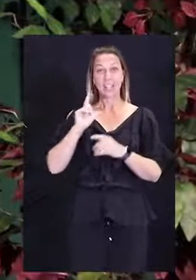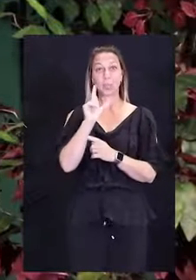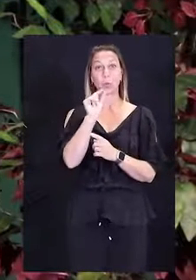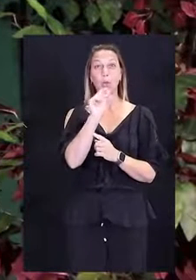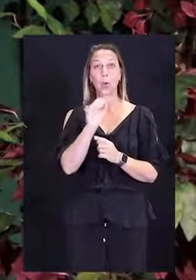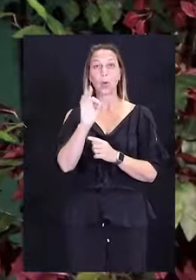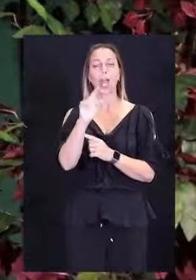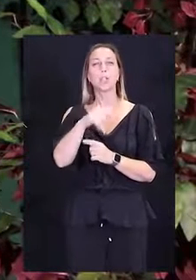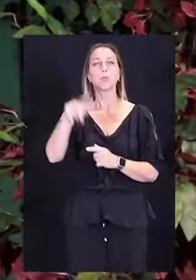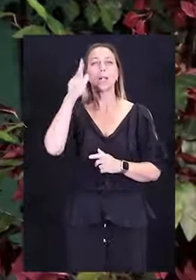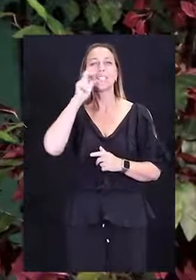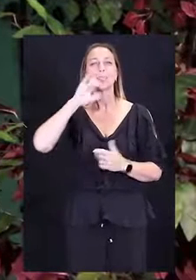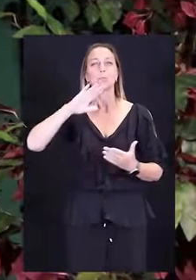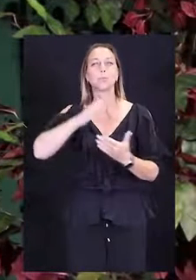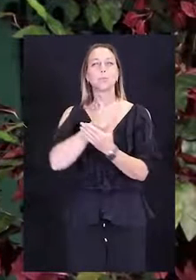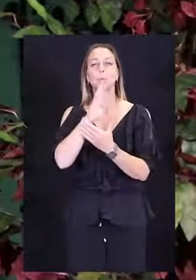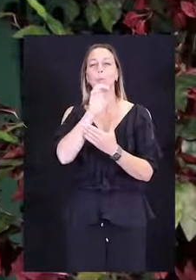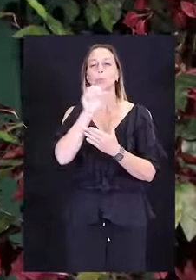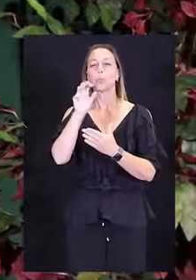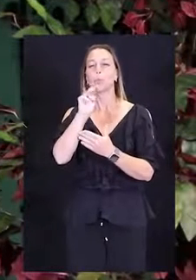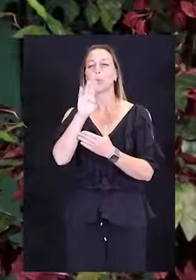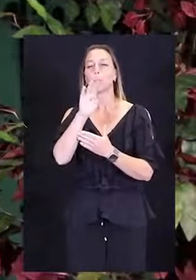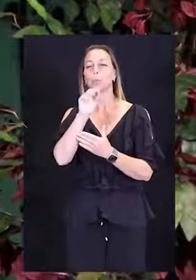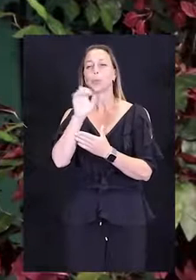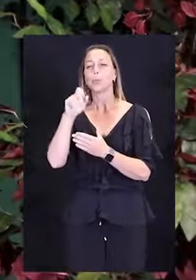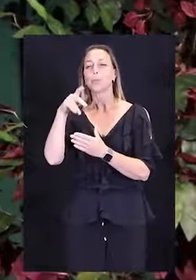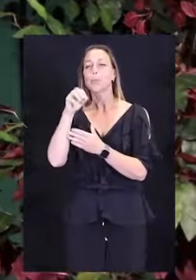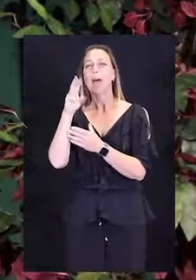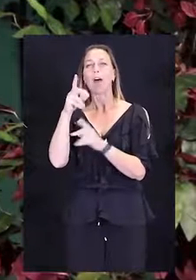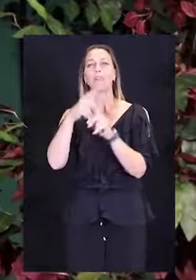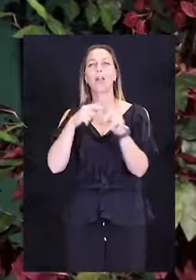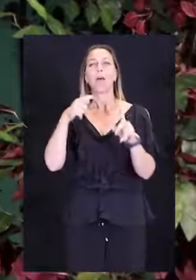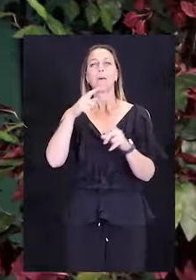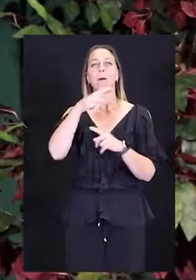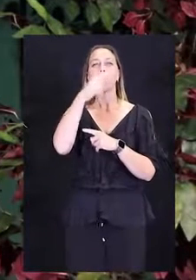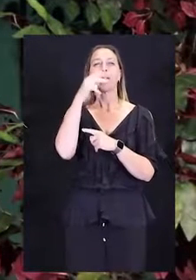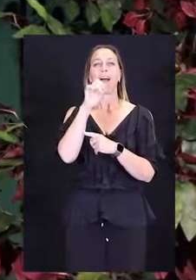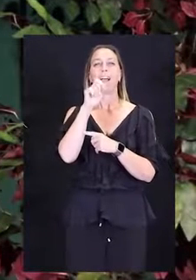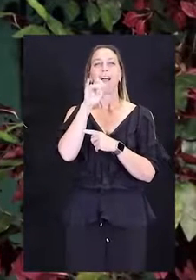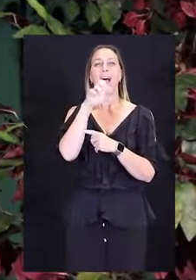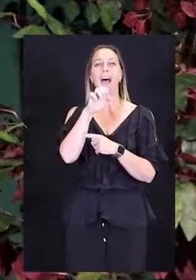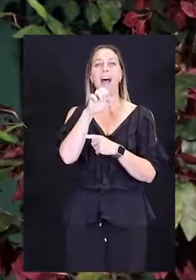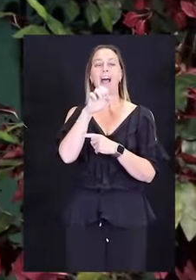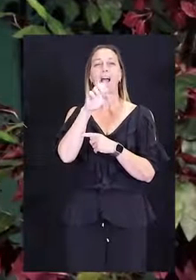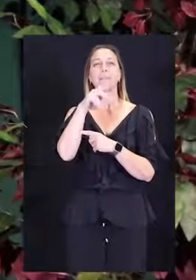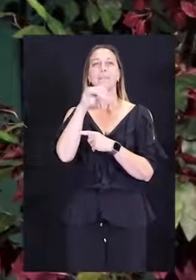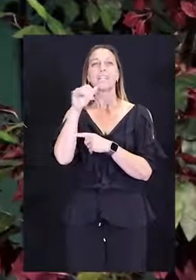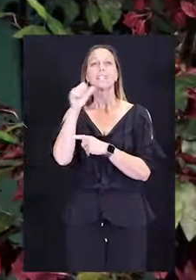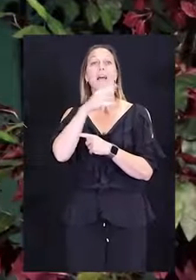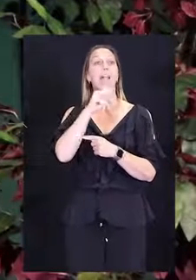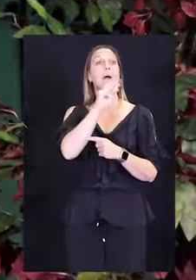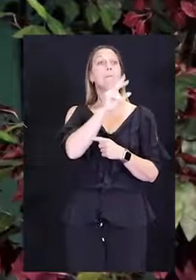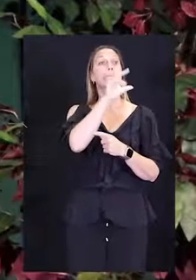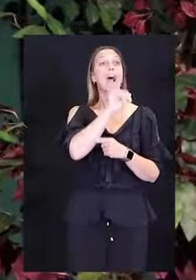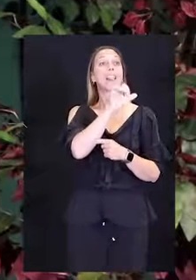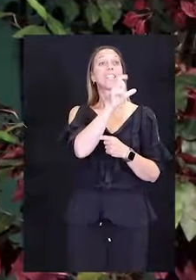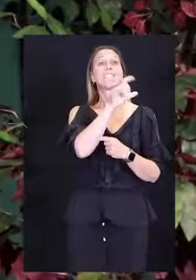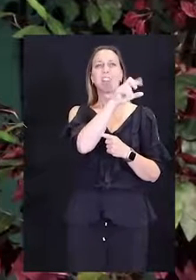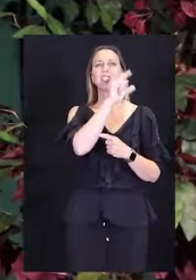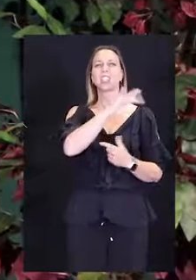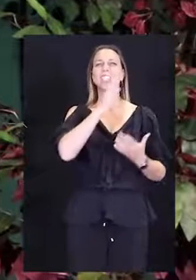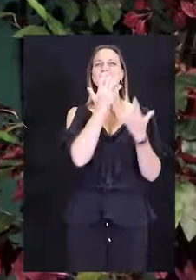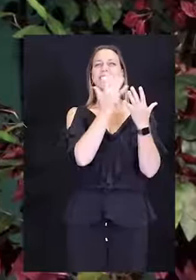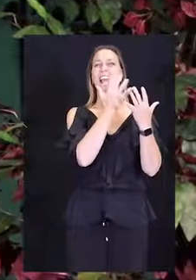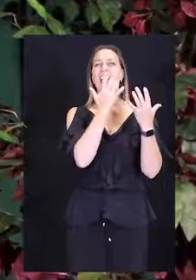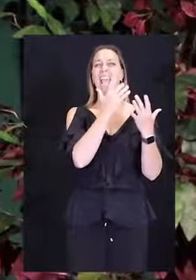2009 when you were listening to Boom Boom Pow by the Black Eyed Peas and Miley Cyrus's Party in the USA. Never did